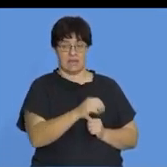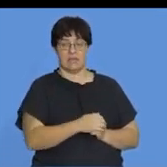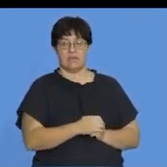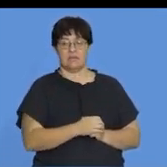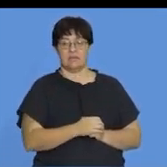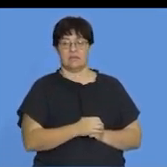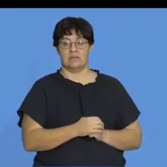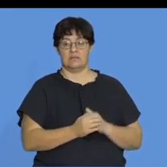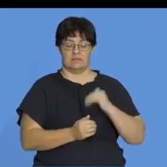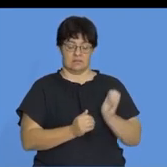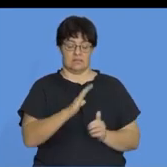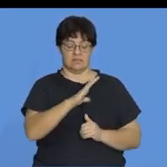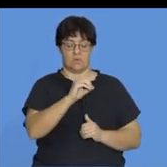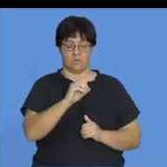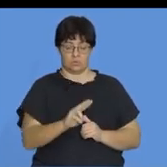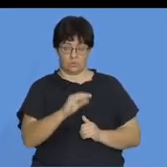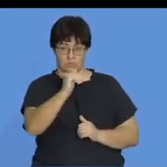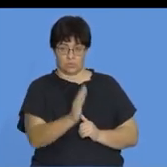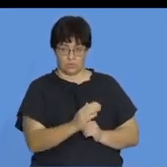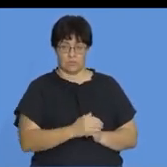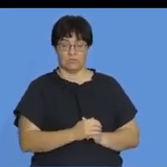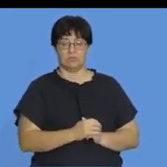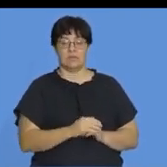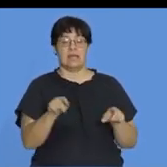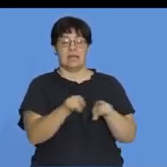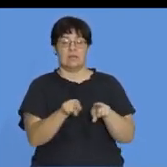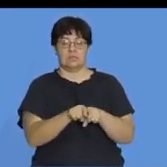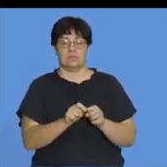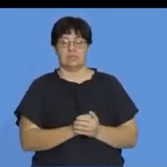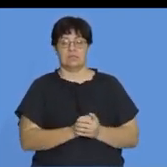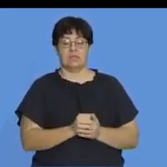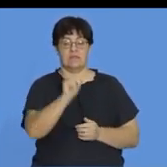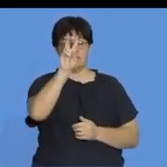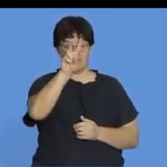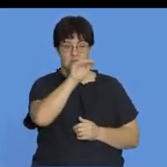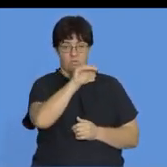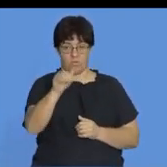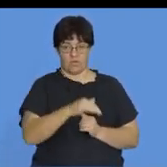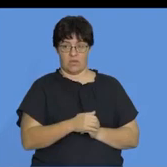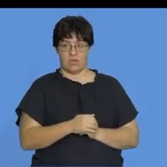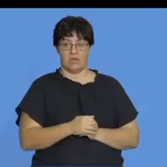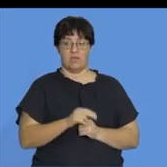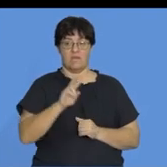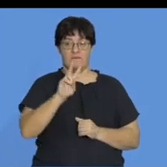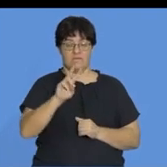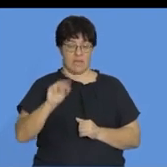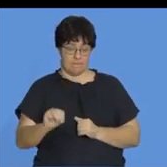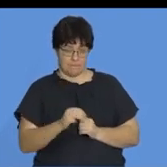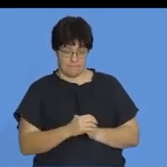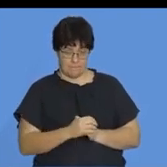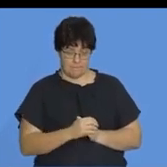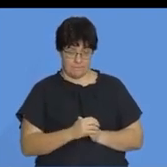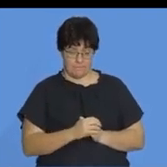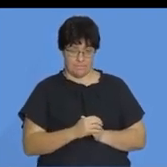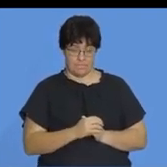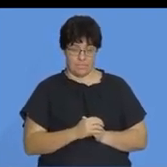okay? Moles of carbon dioxide is equals to volume over molar gas volume. So that's